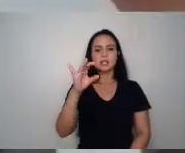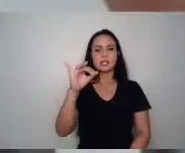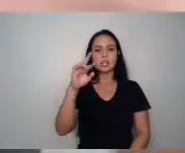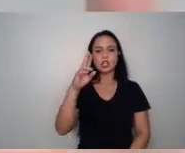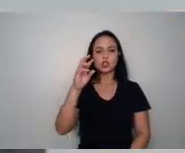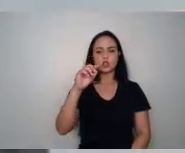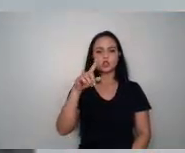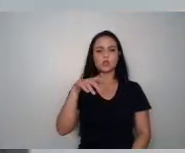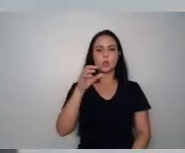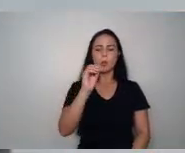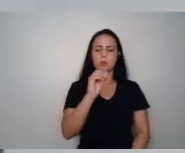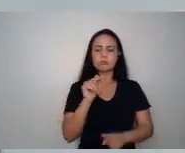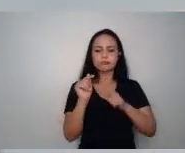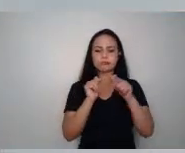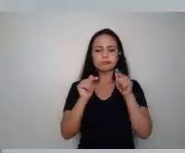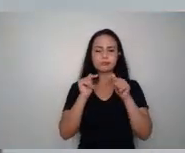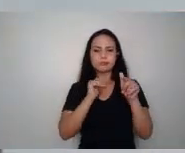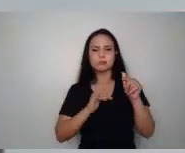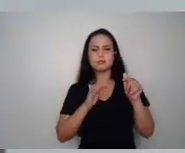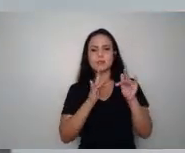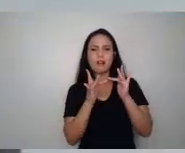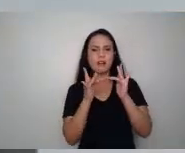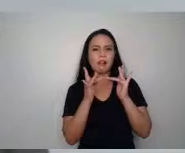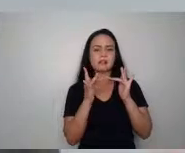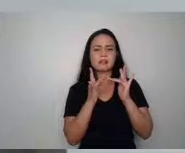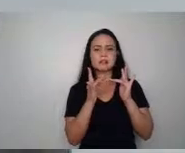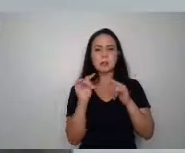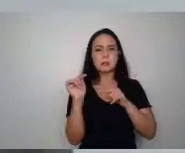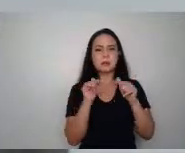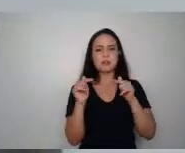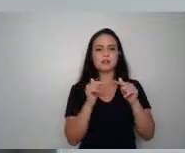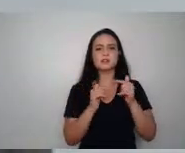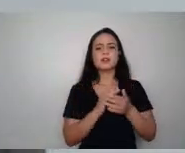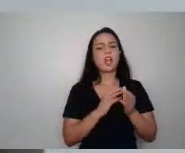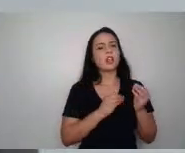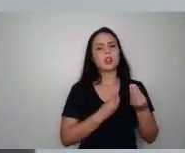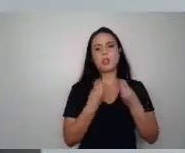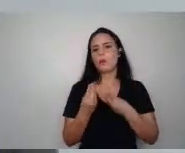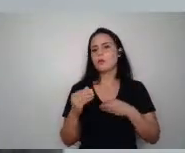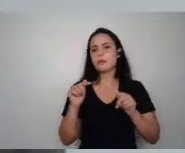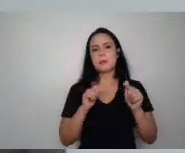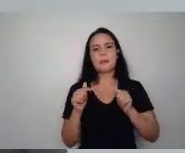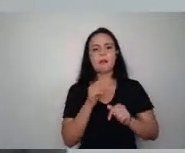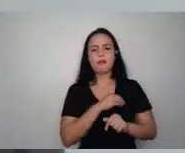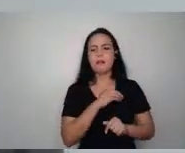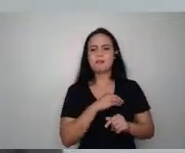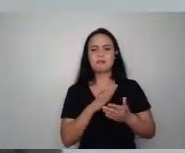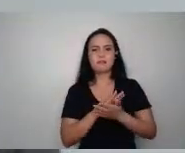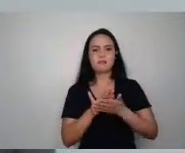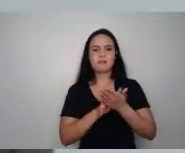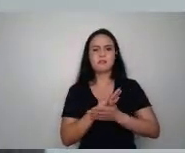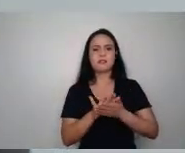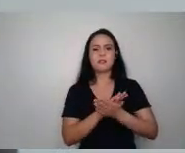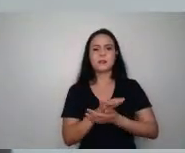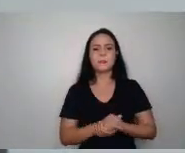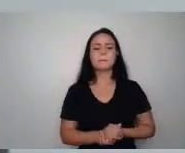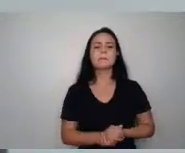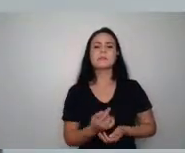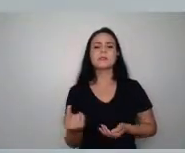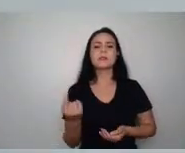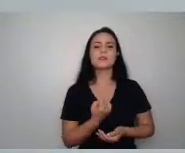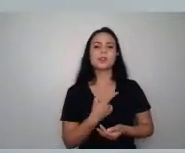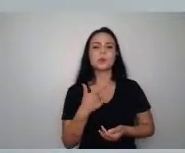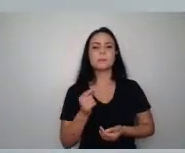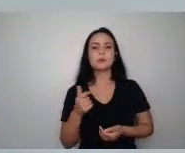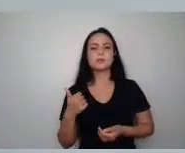be affected. So there is a worsening of the situation. The economy was